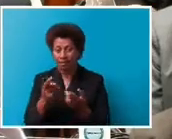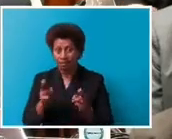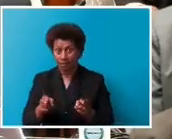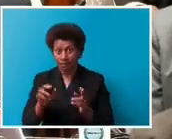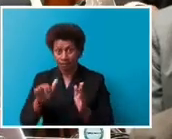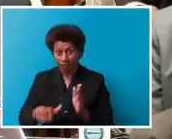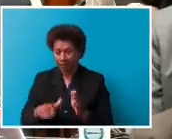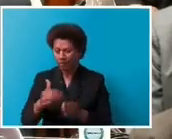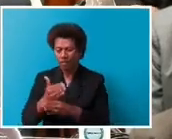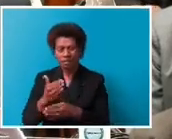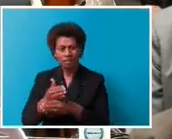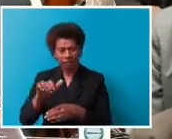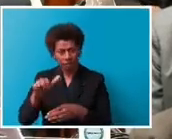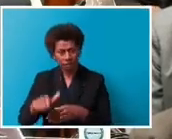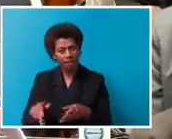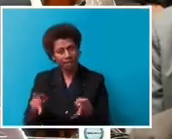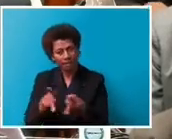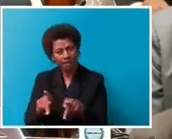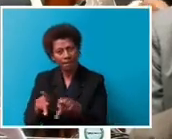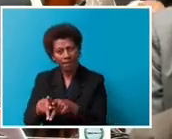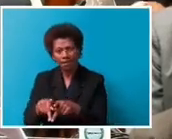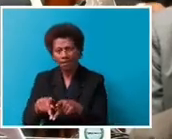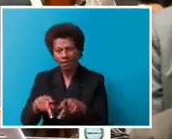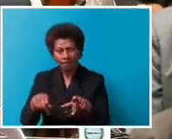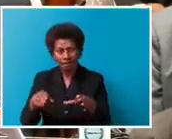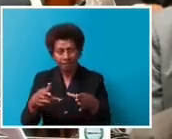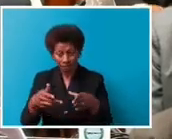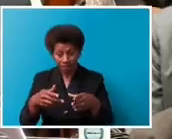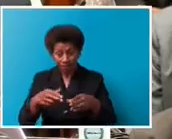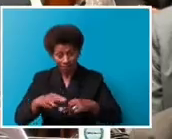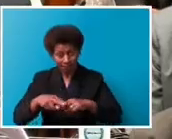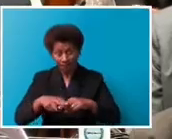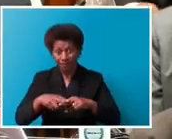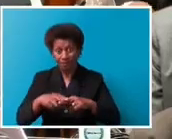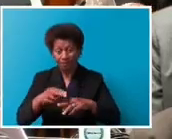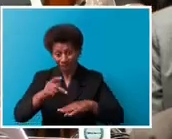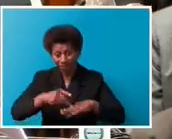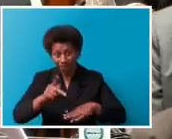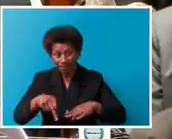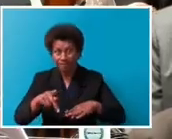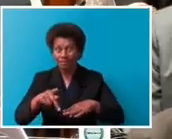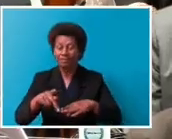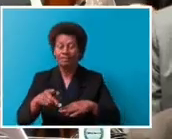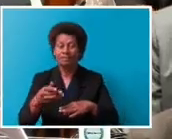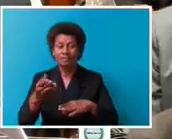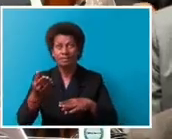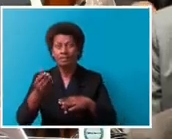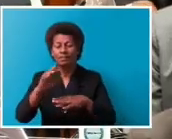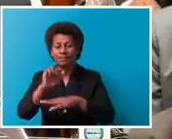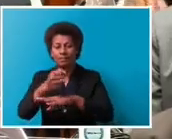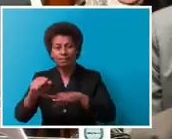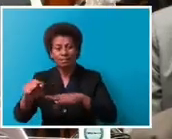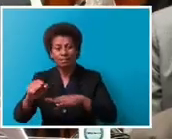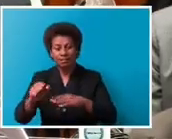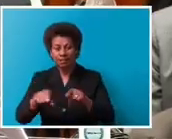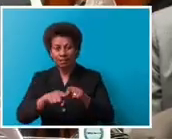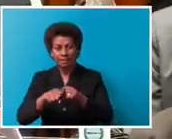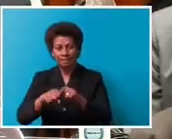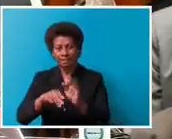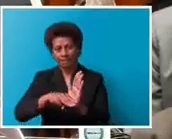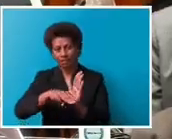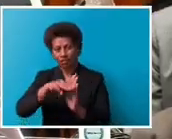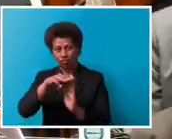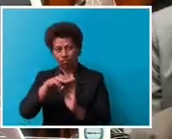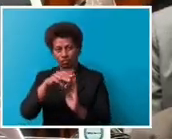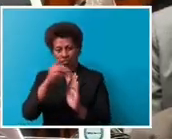and promote bipartisanship both outside and within Parliament. These are the hallmarks of our mature